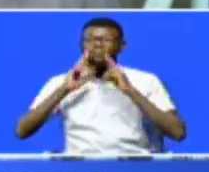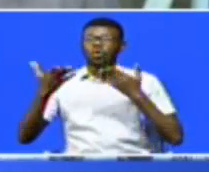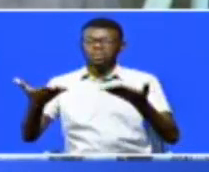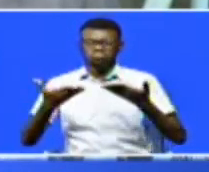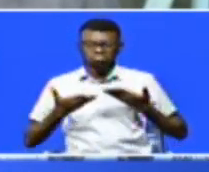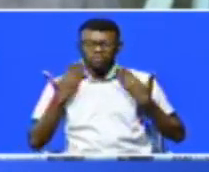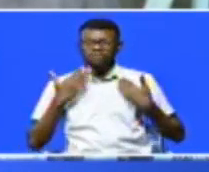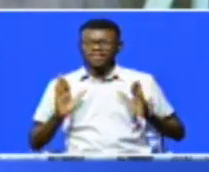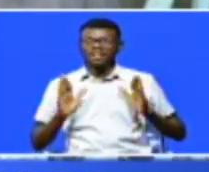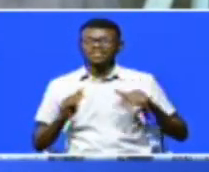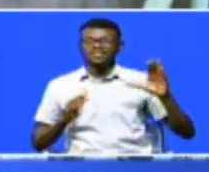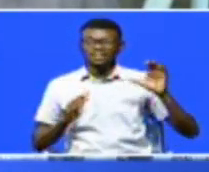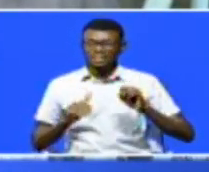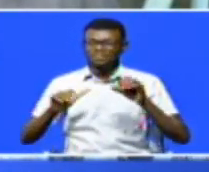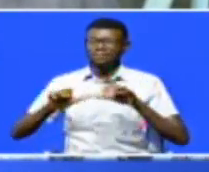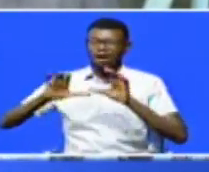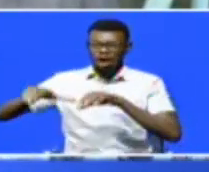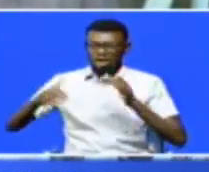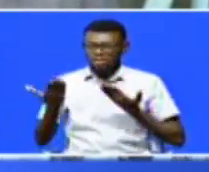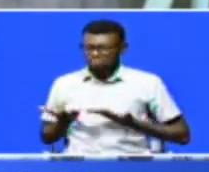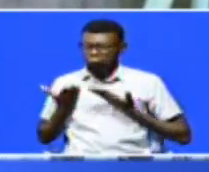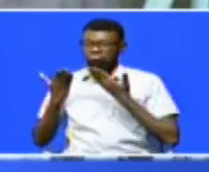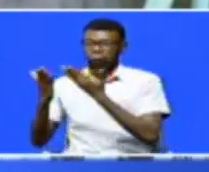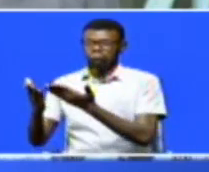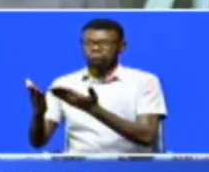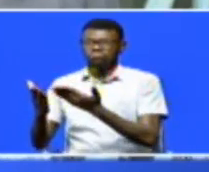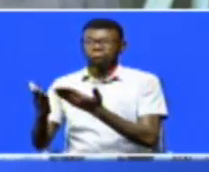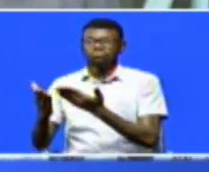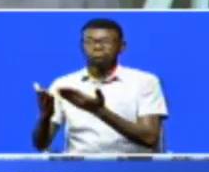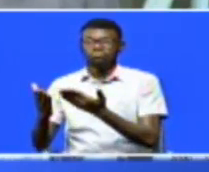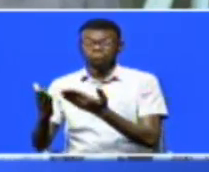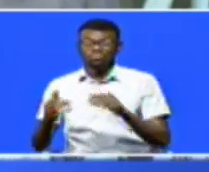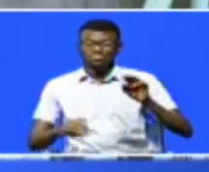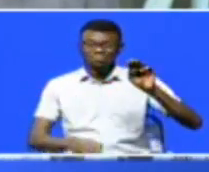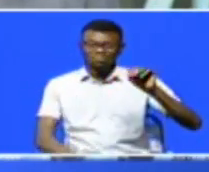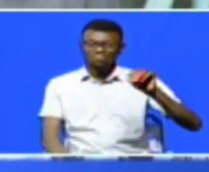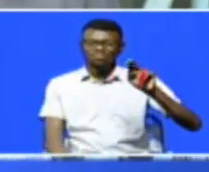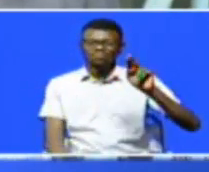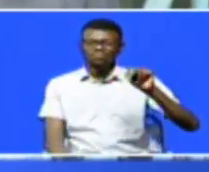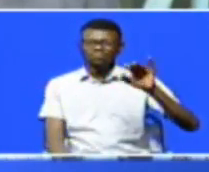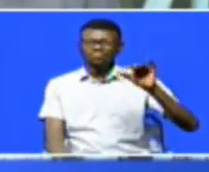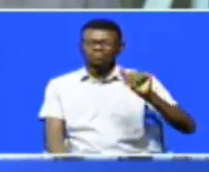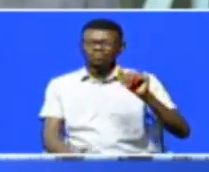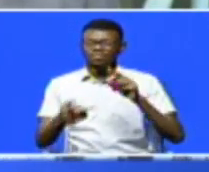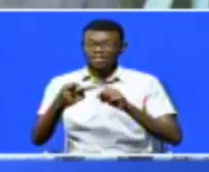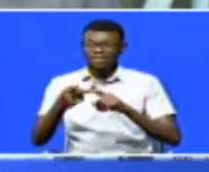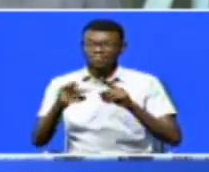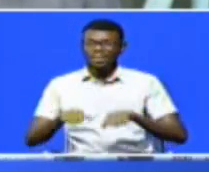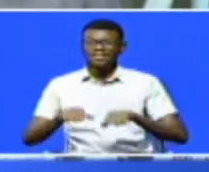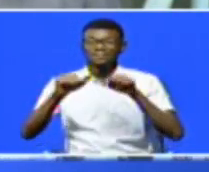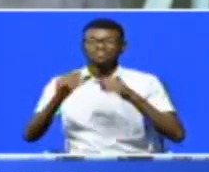the Minister for Agriculture, Honorable Munya, and the Chairman of the Council of